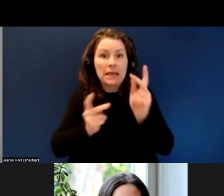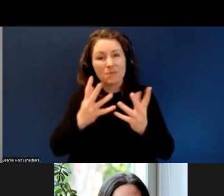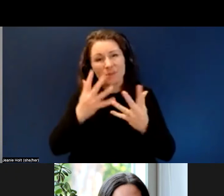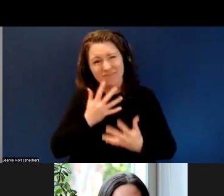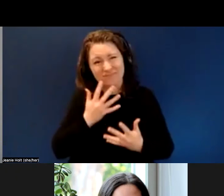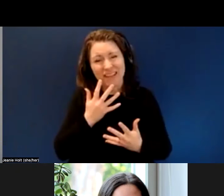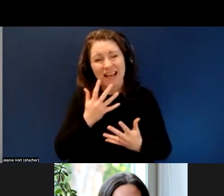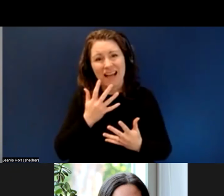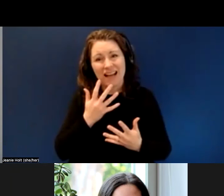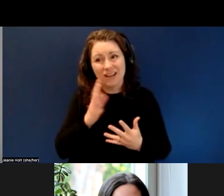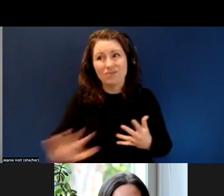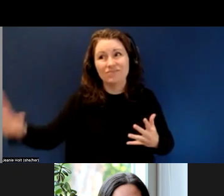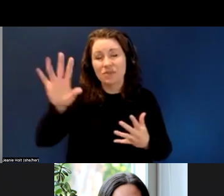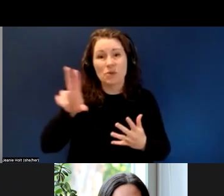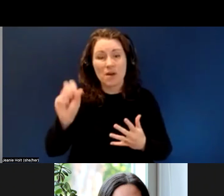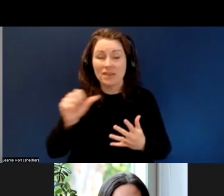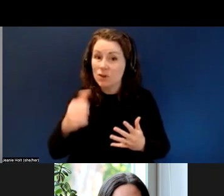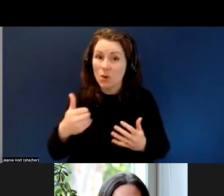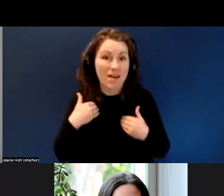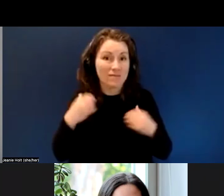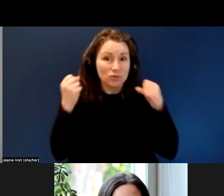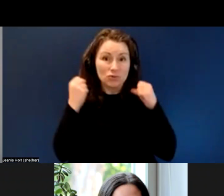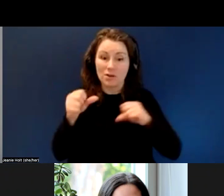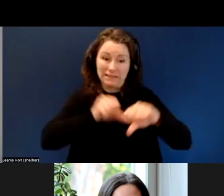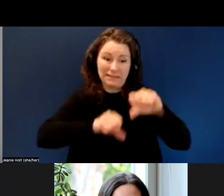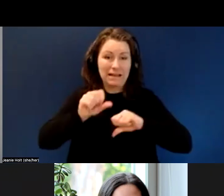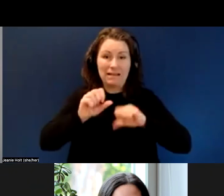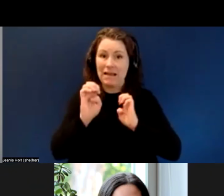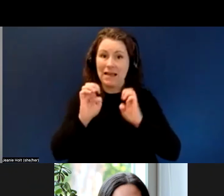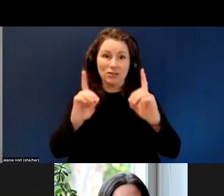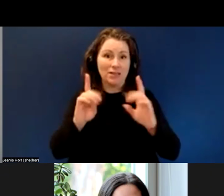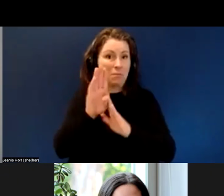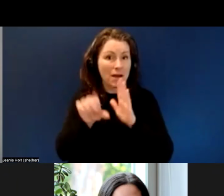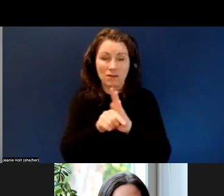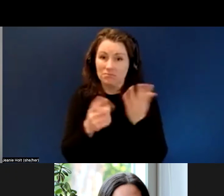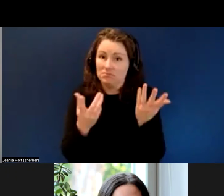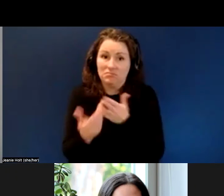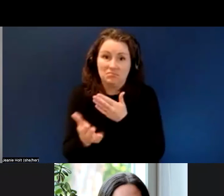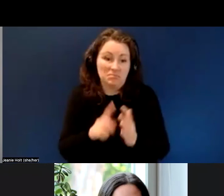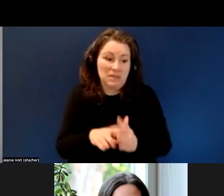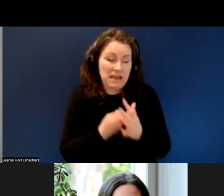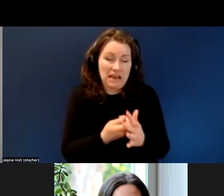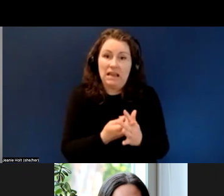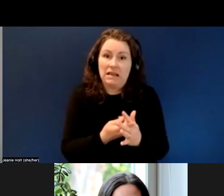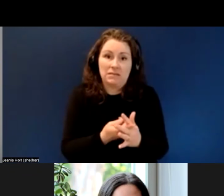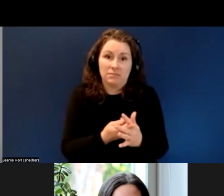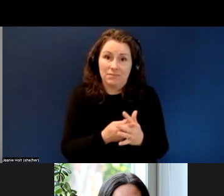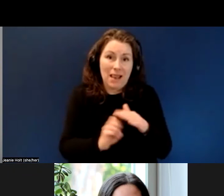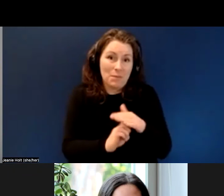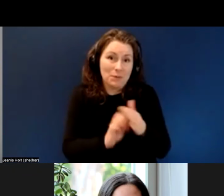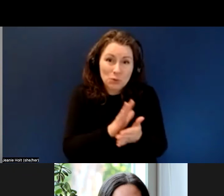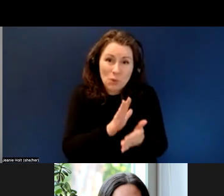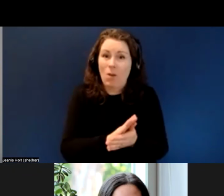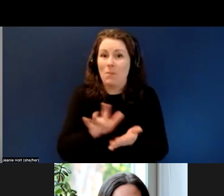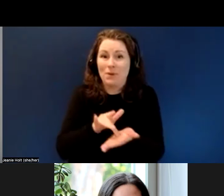unfortunately, in the US that don't have strong scientific education backgrounds. I mean, starting even from, primary and secondary